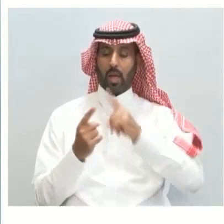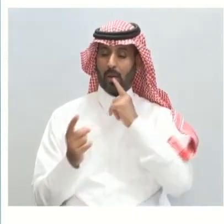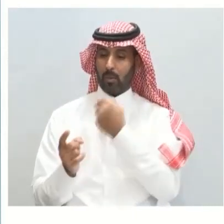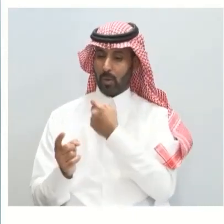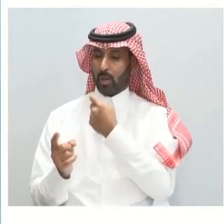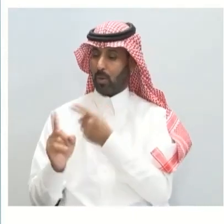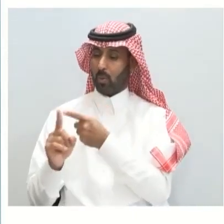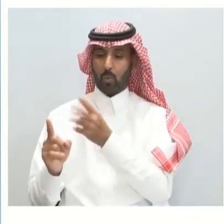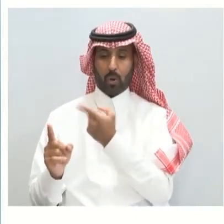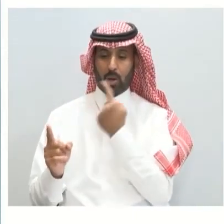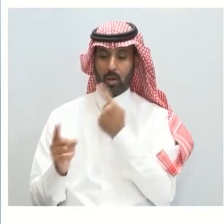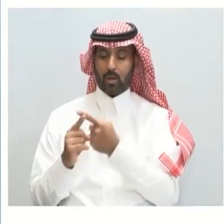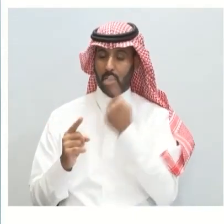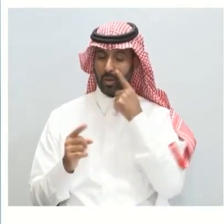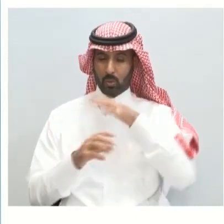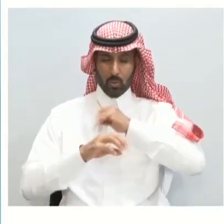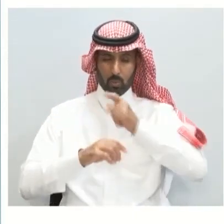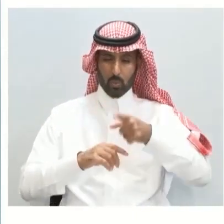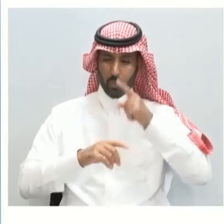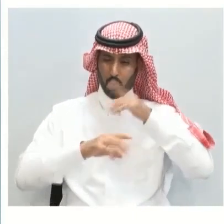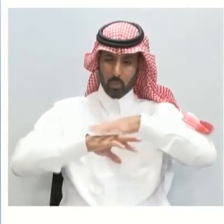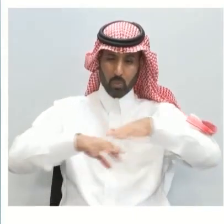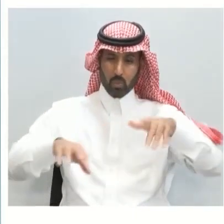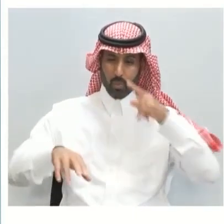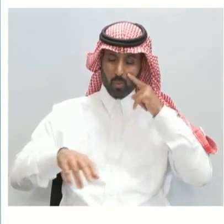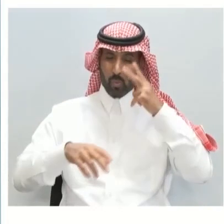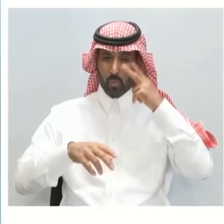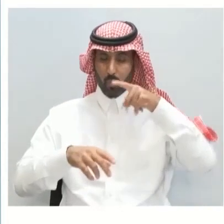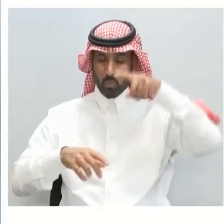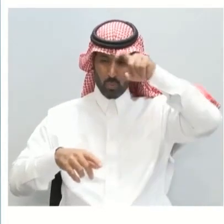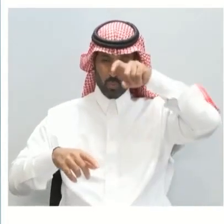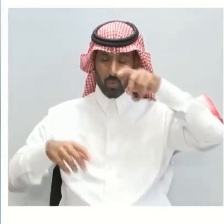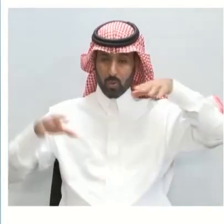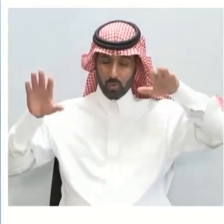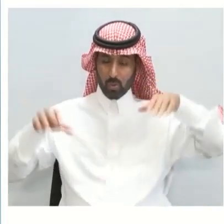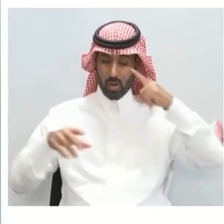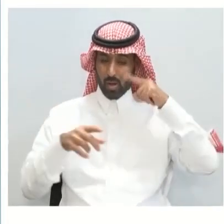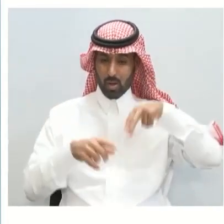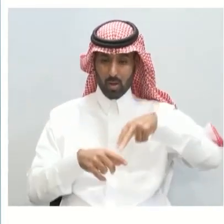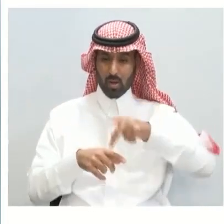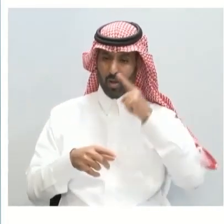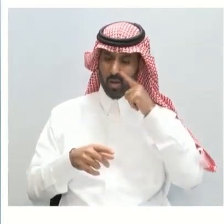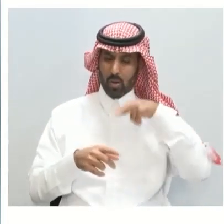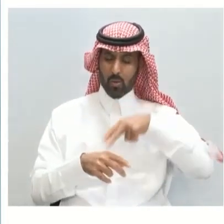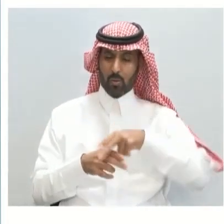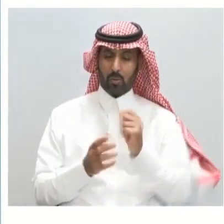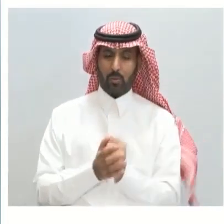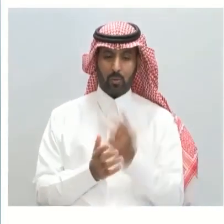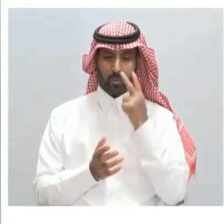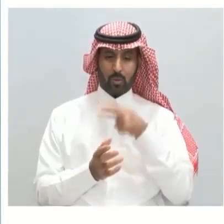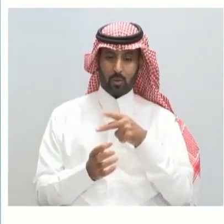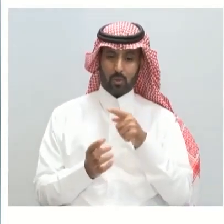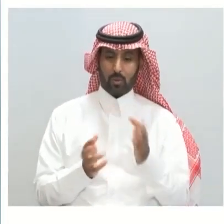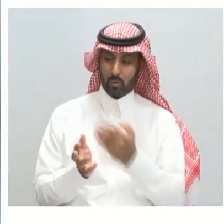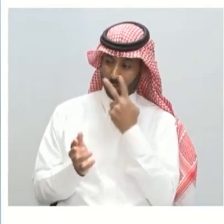Presenter, we're at the edge of the desert, waiting for the falcon hunters to arrive. And here they come. I thought their car was white. This must be